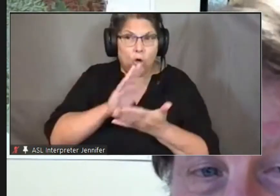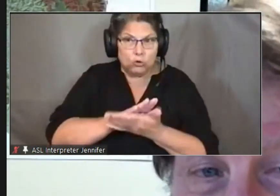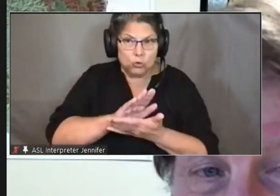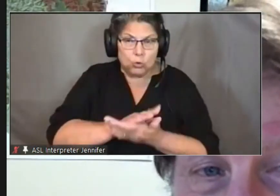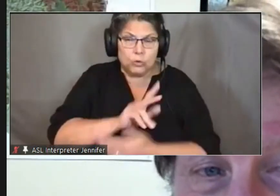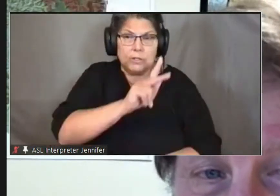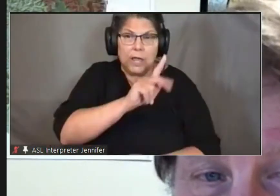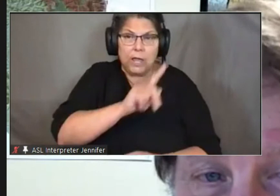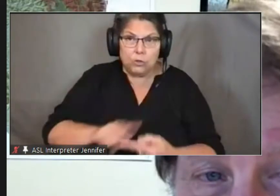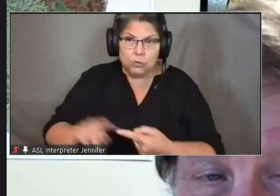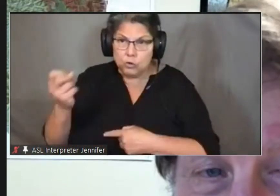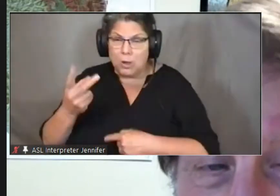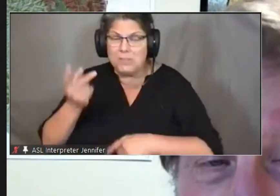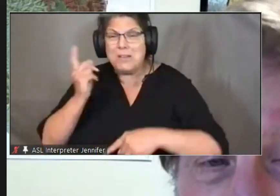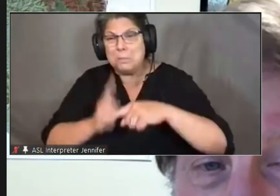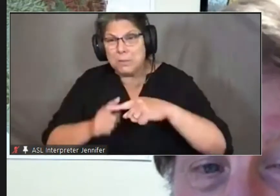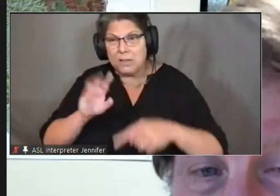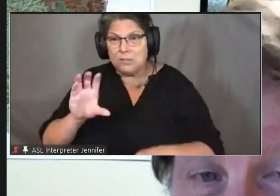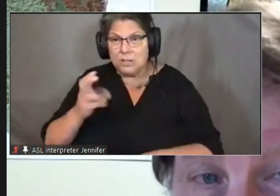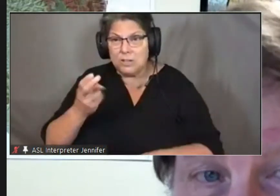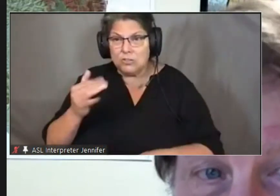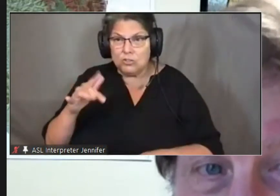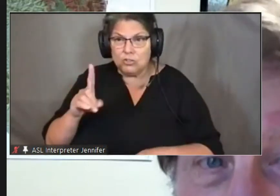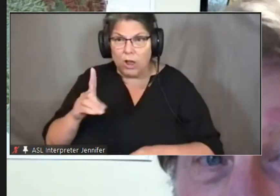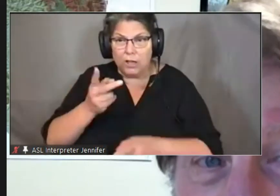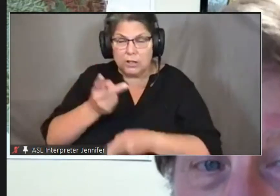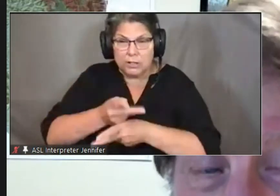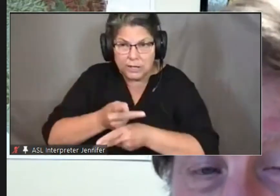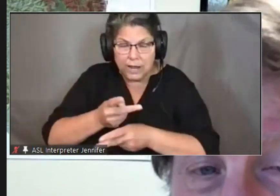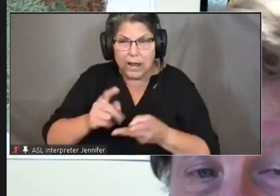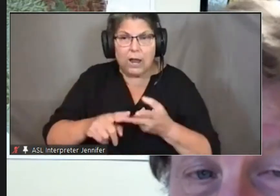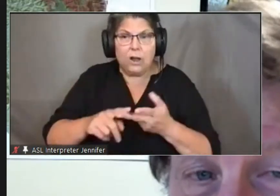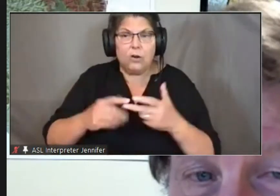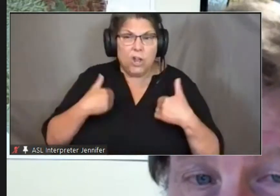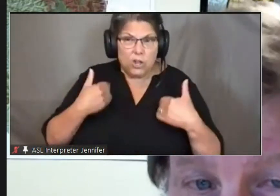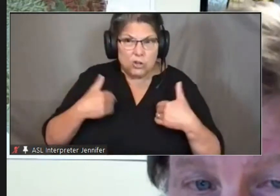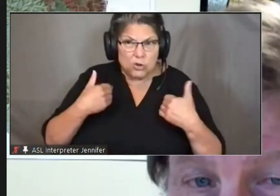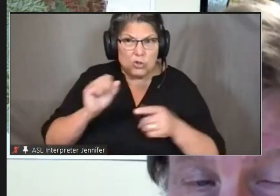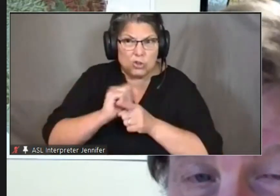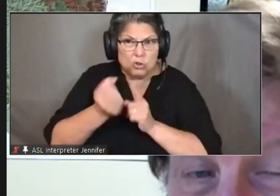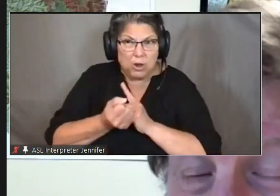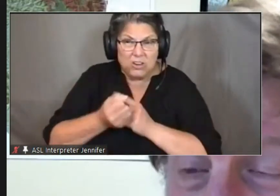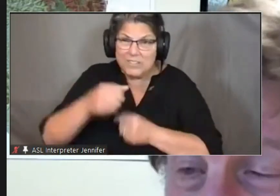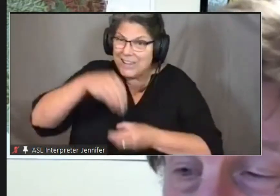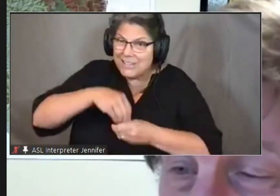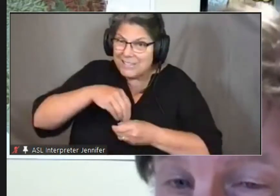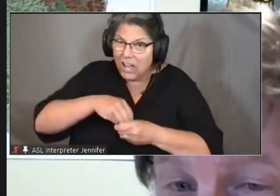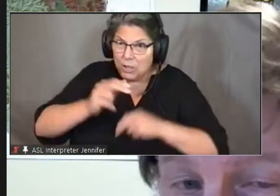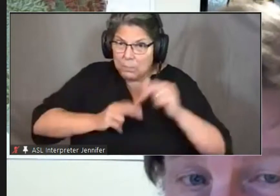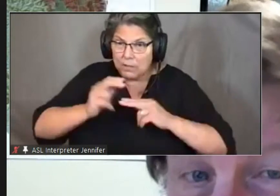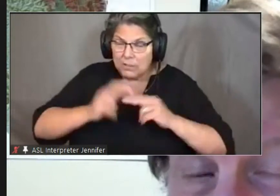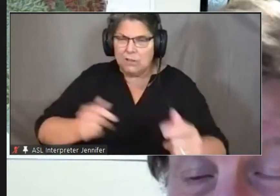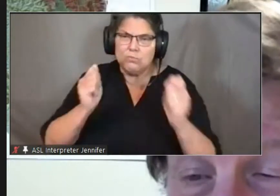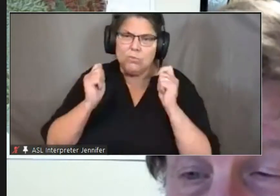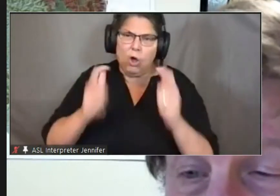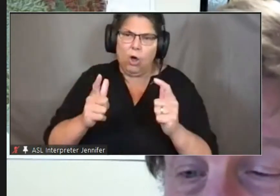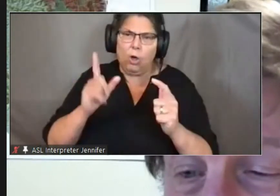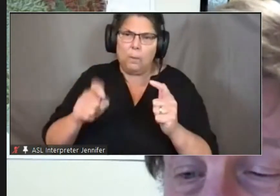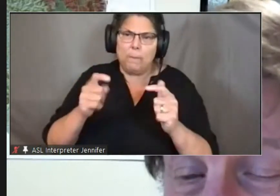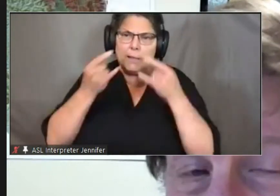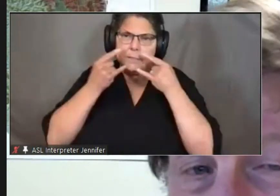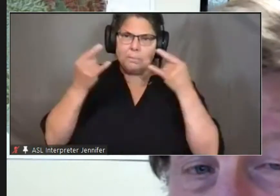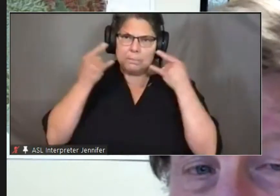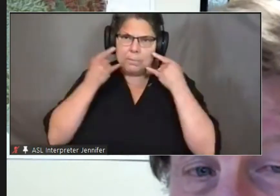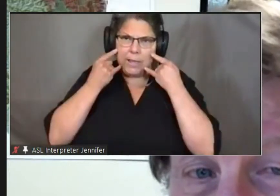and childcare and youth settings indoors, everyone would wear masks. Now that may change. The